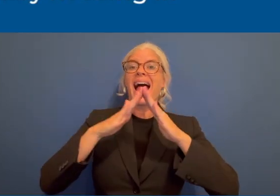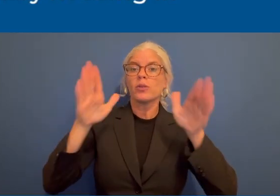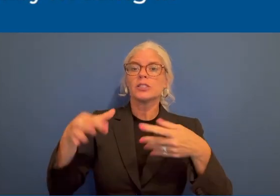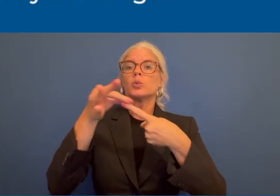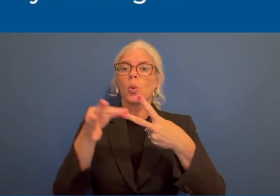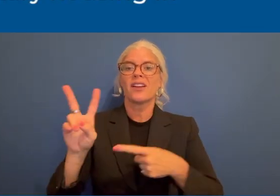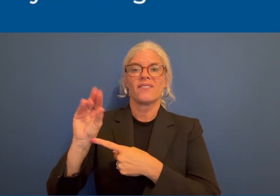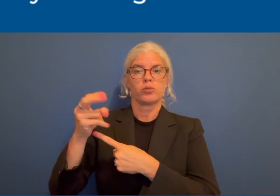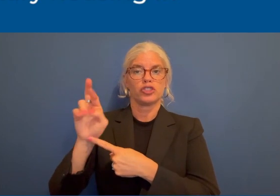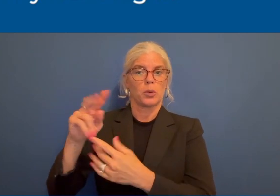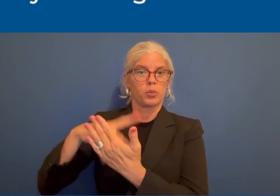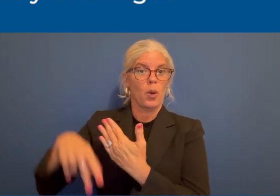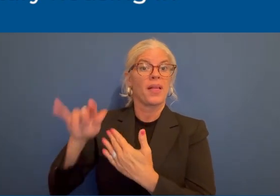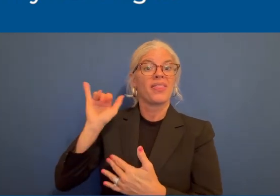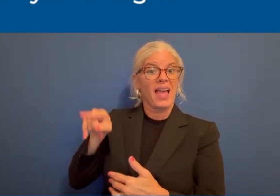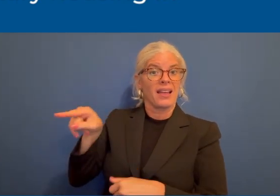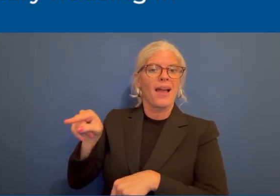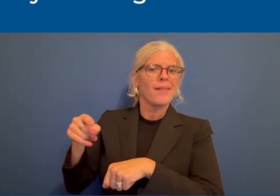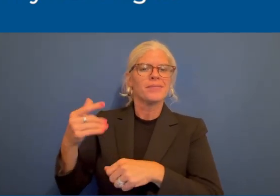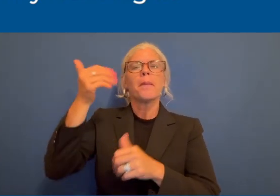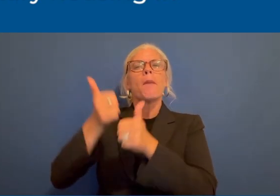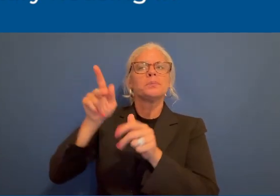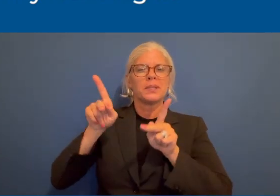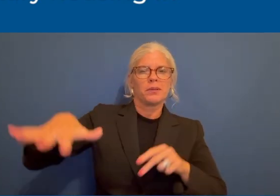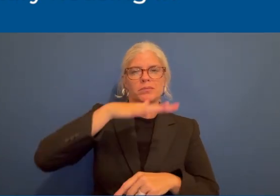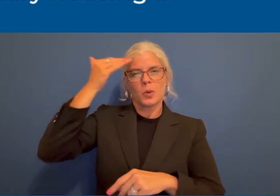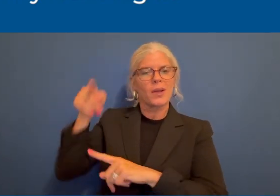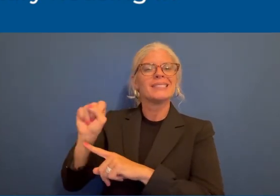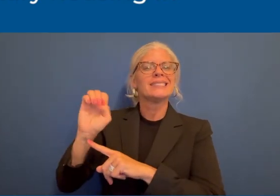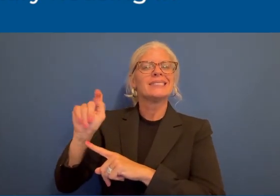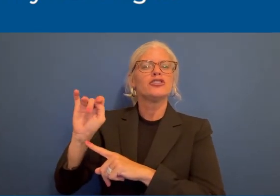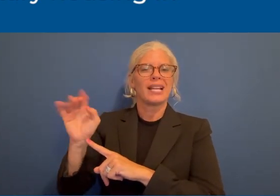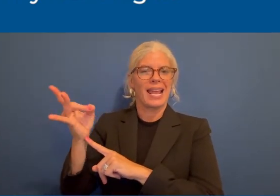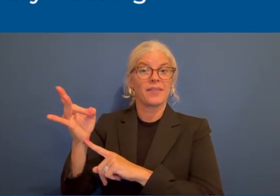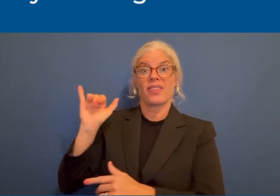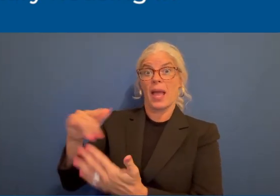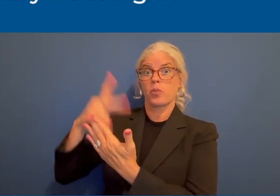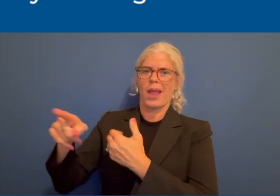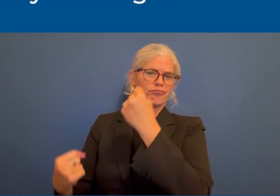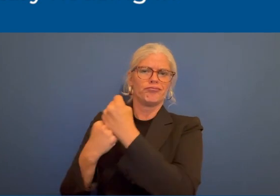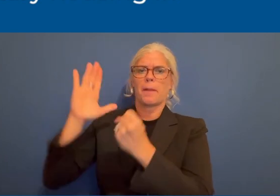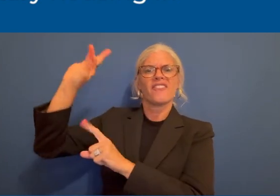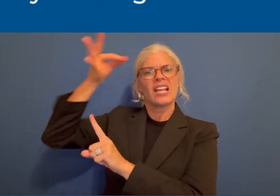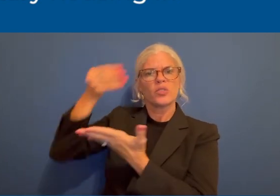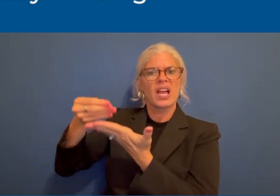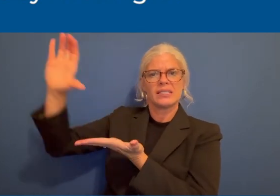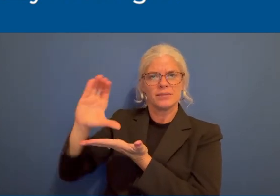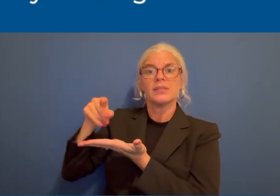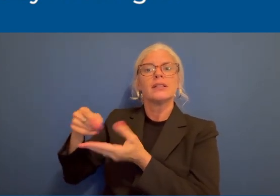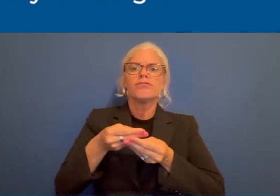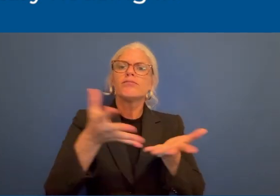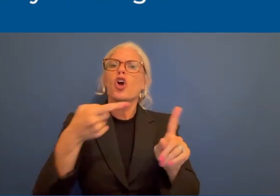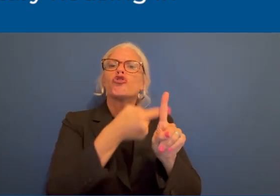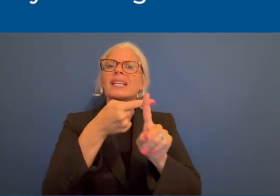federal front, there's the Housing Choice Voucher Program, which many know as Section 8. This program is backed by